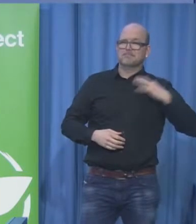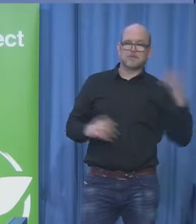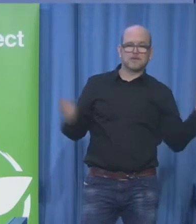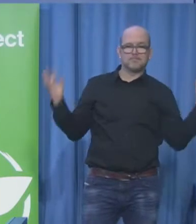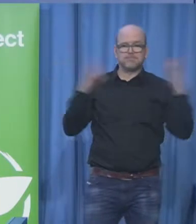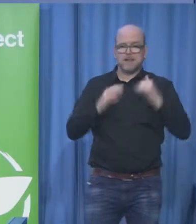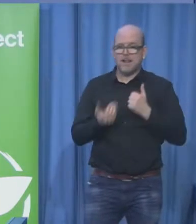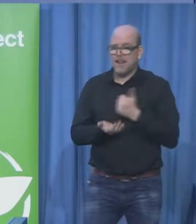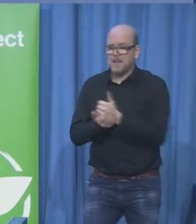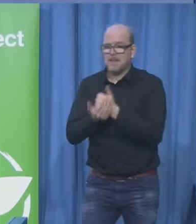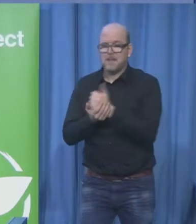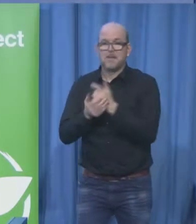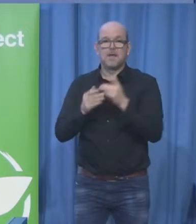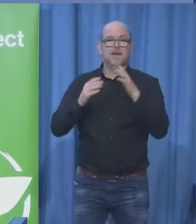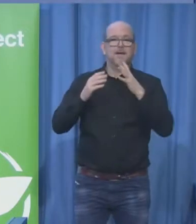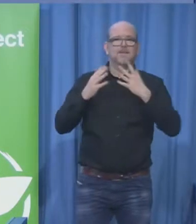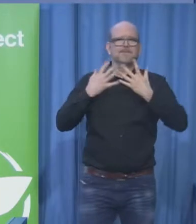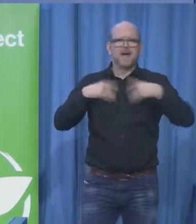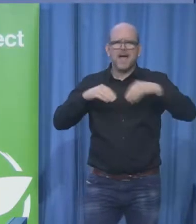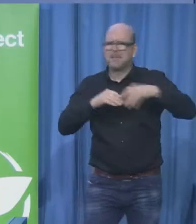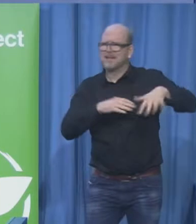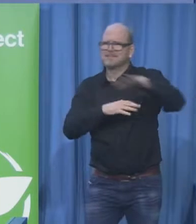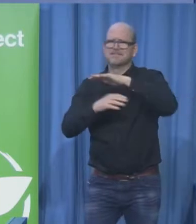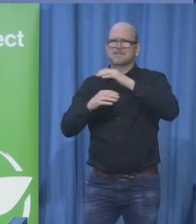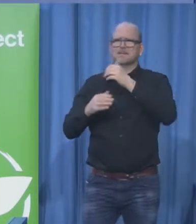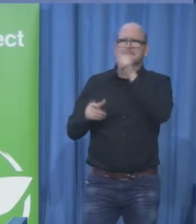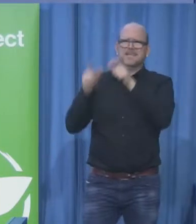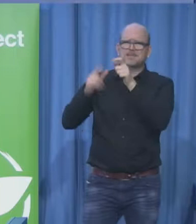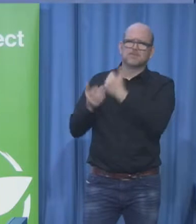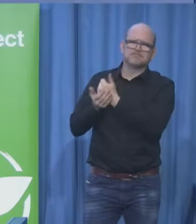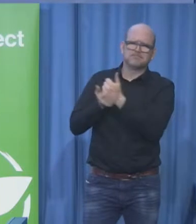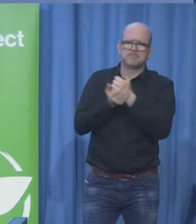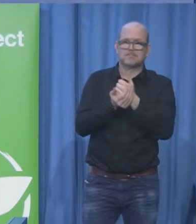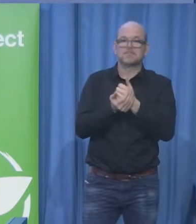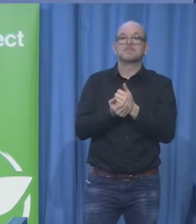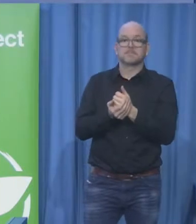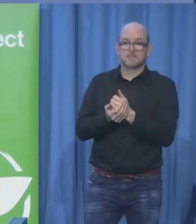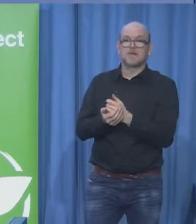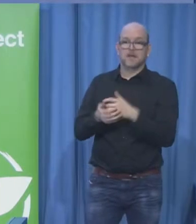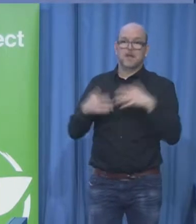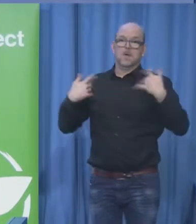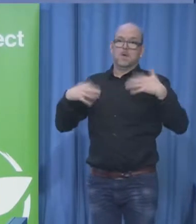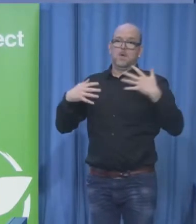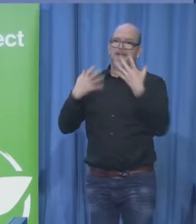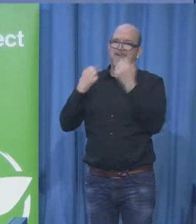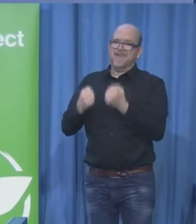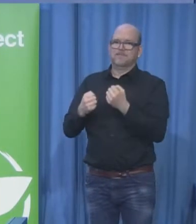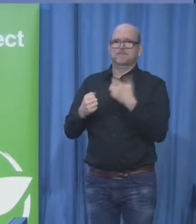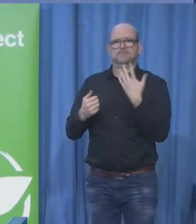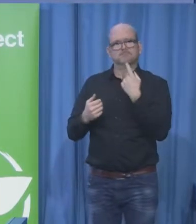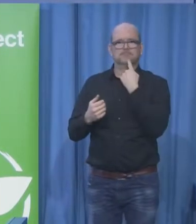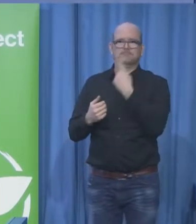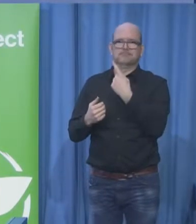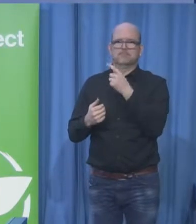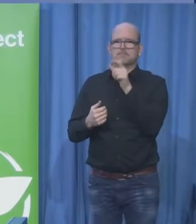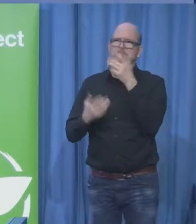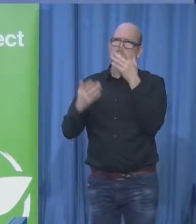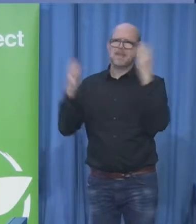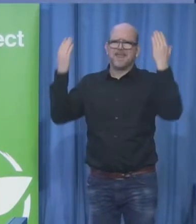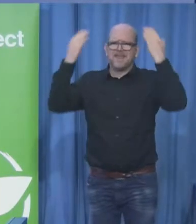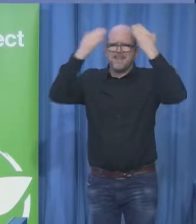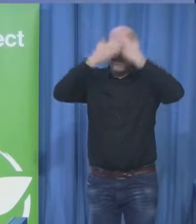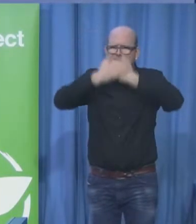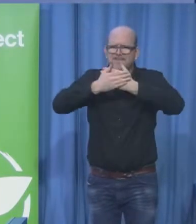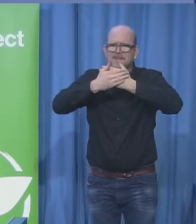by ESPN. 9 sports in 3 venues in Graz, Schladming and Ramsau,